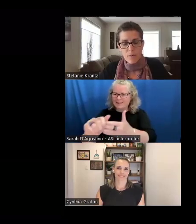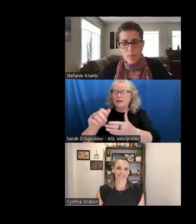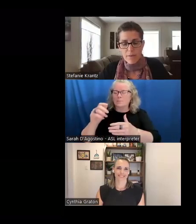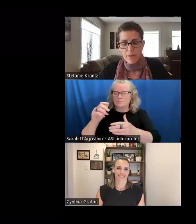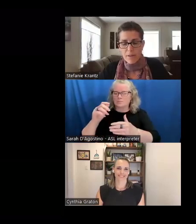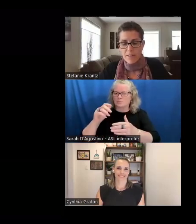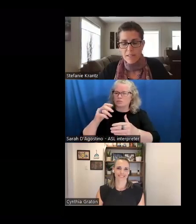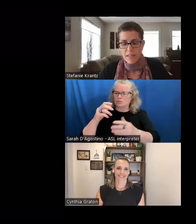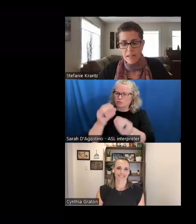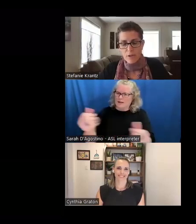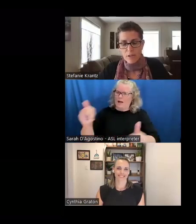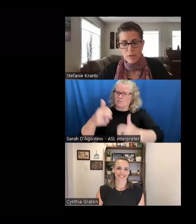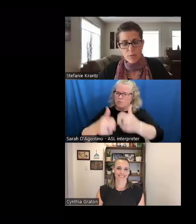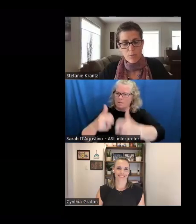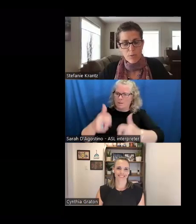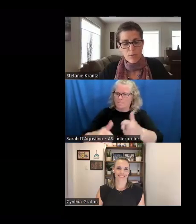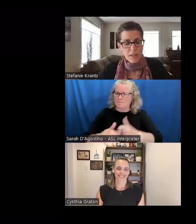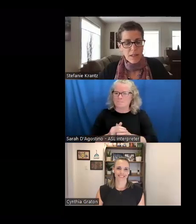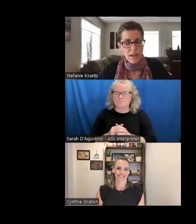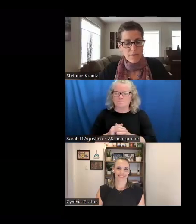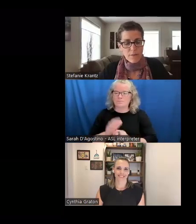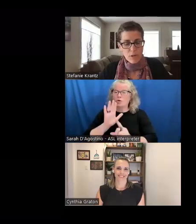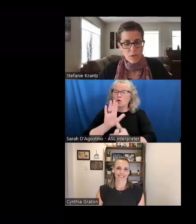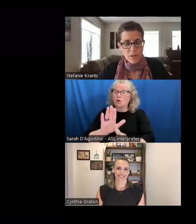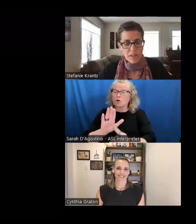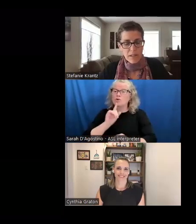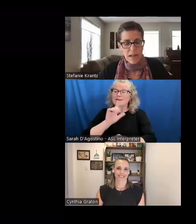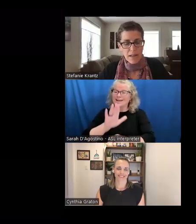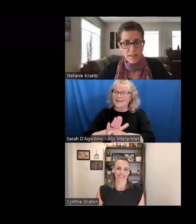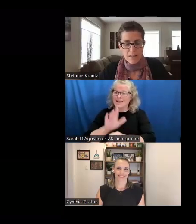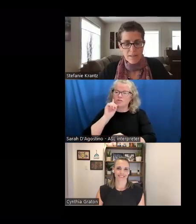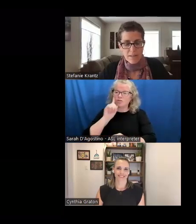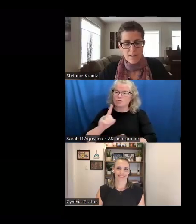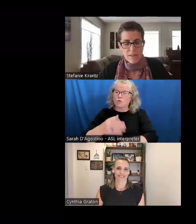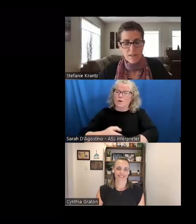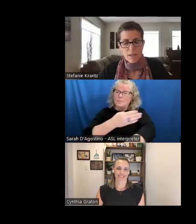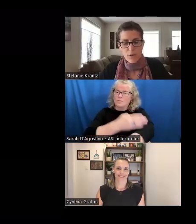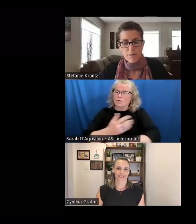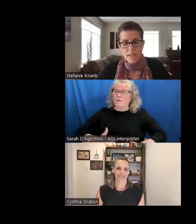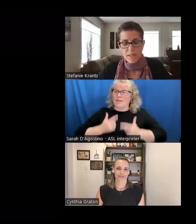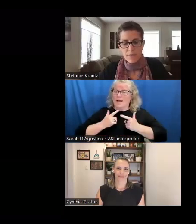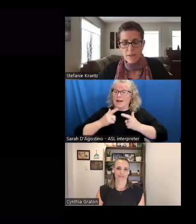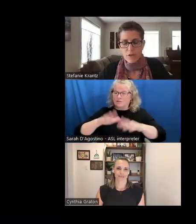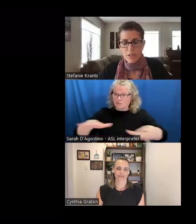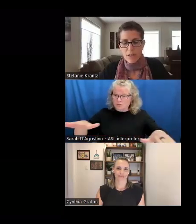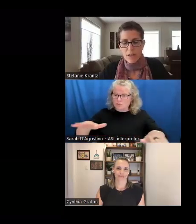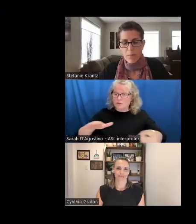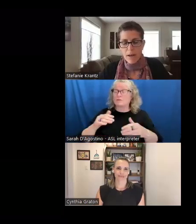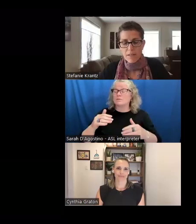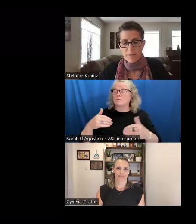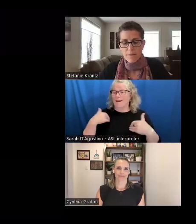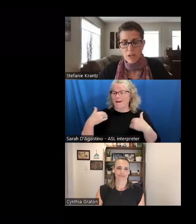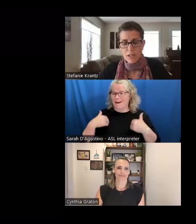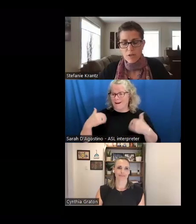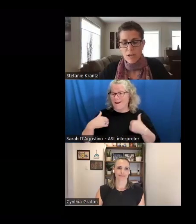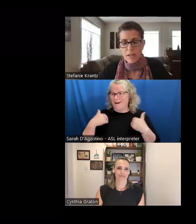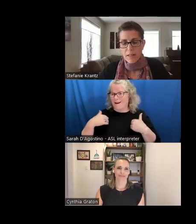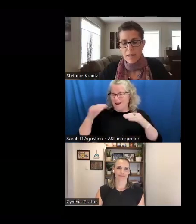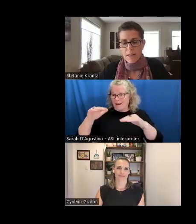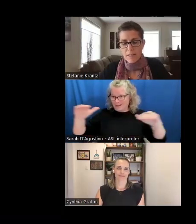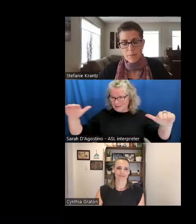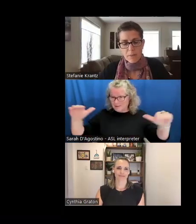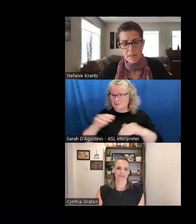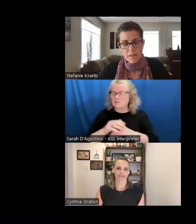Cynthia's unwavering dedication to improving the lives of children and adolescents drives innovation and positive change